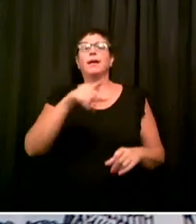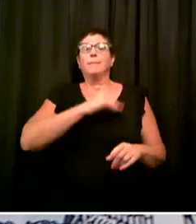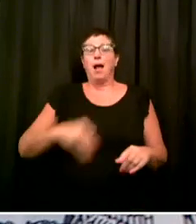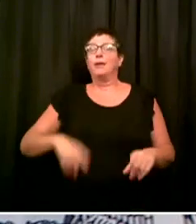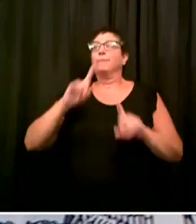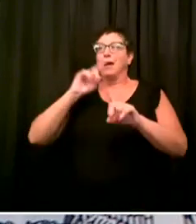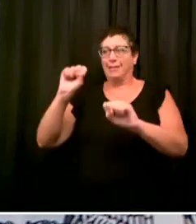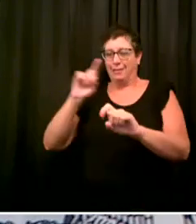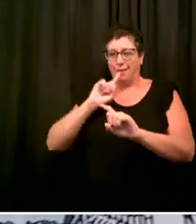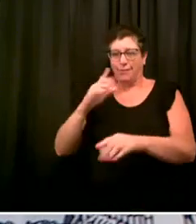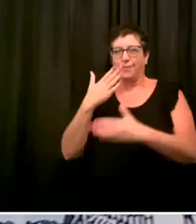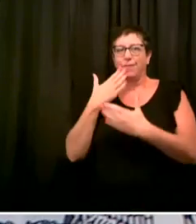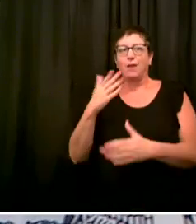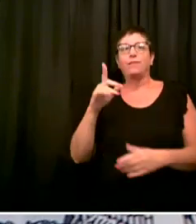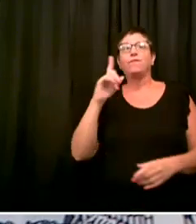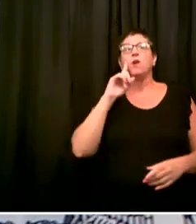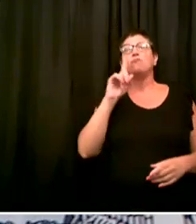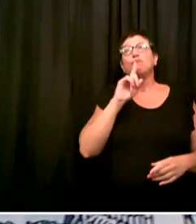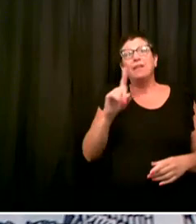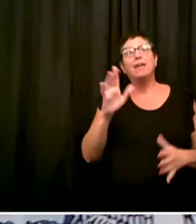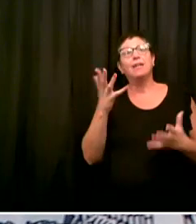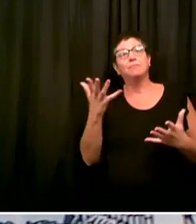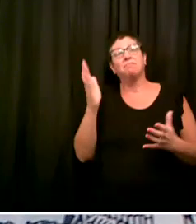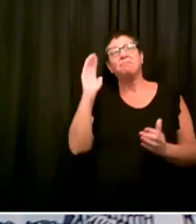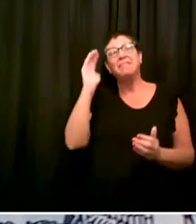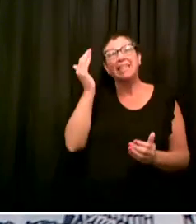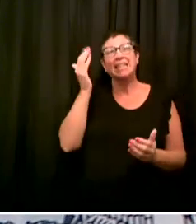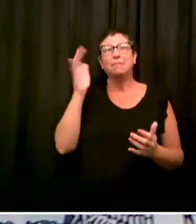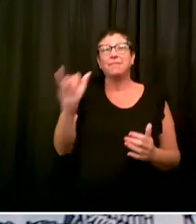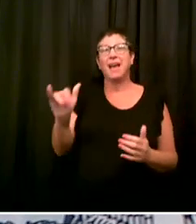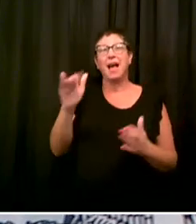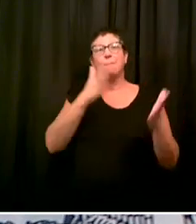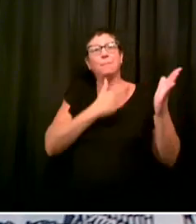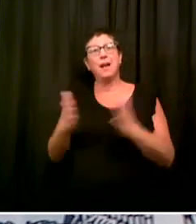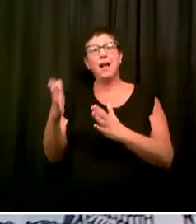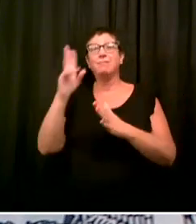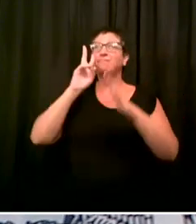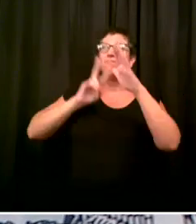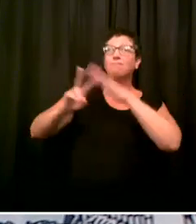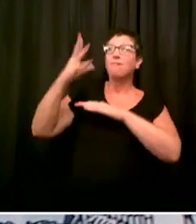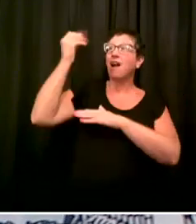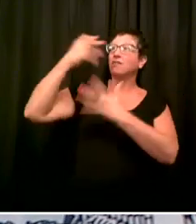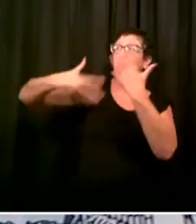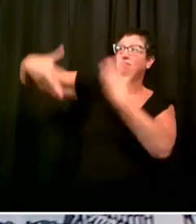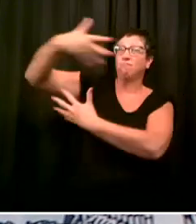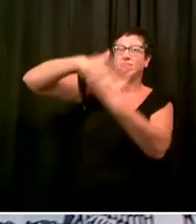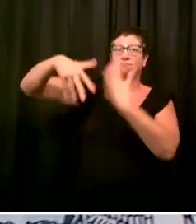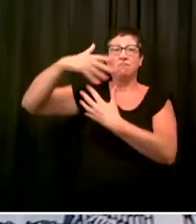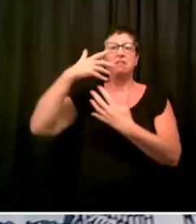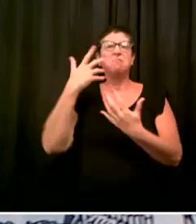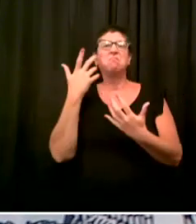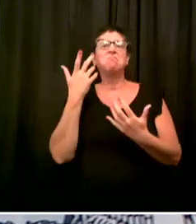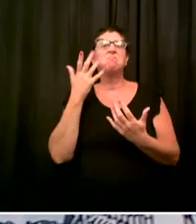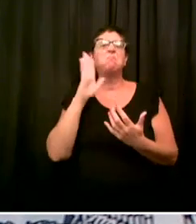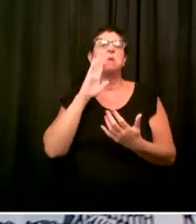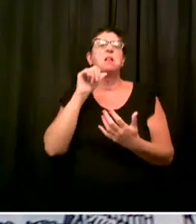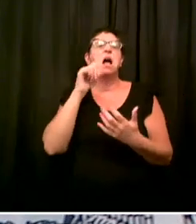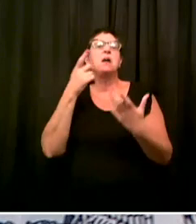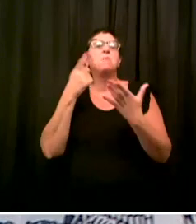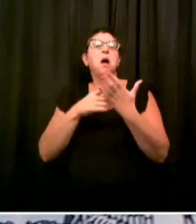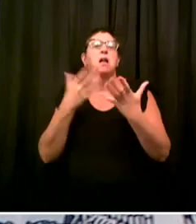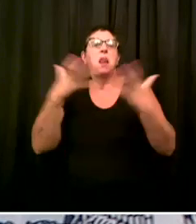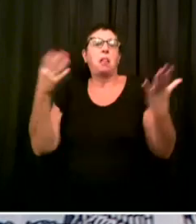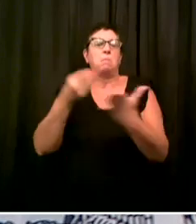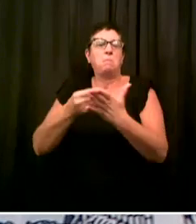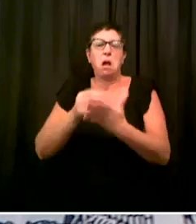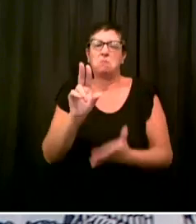won't cost much at all, can be done pretty easily right around the school itself. But if there are